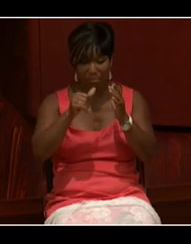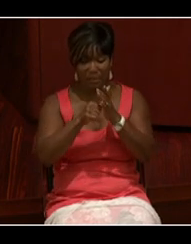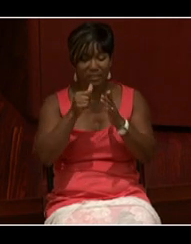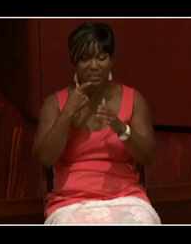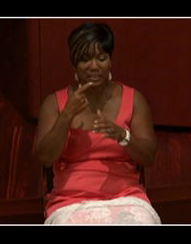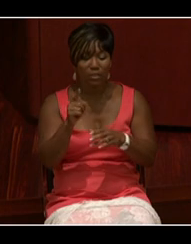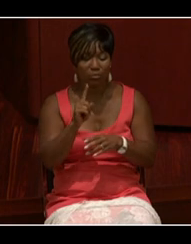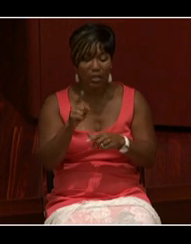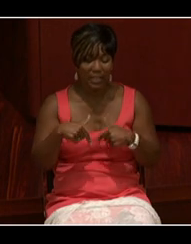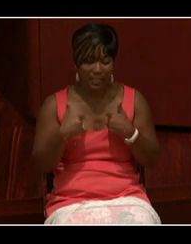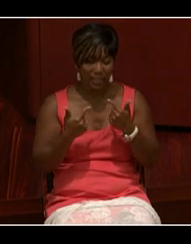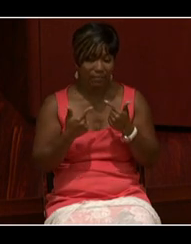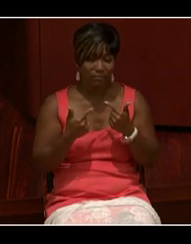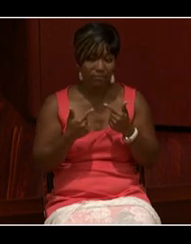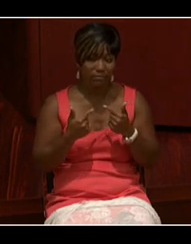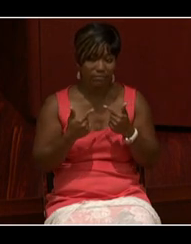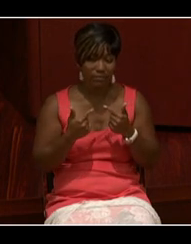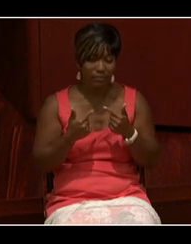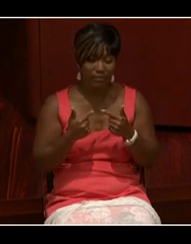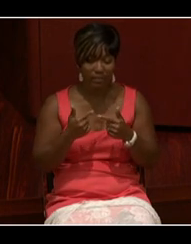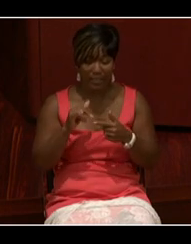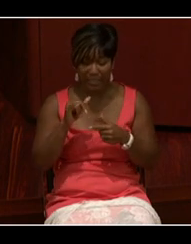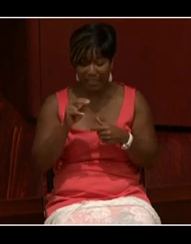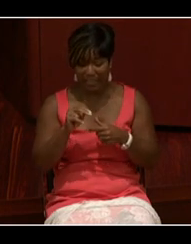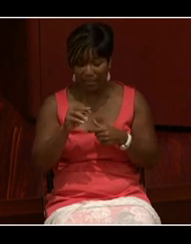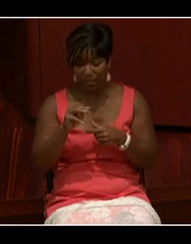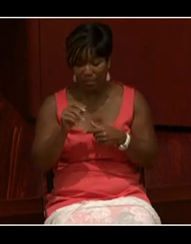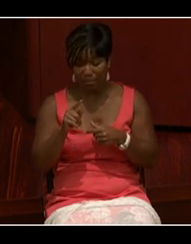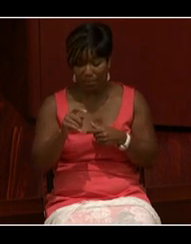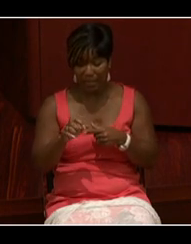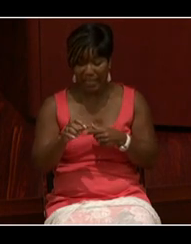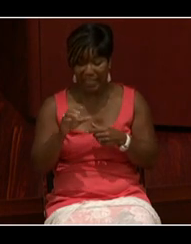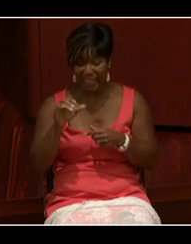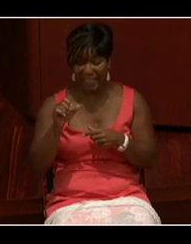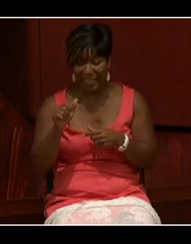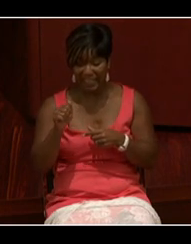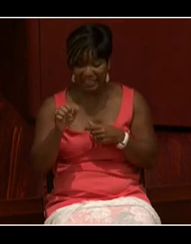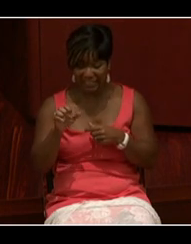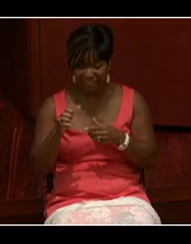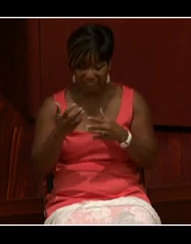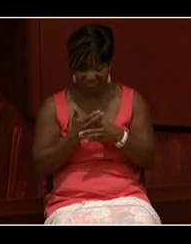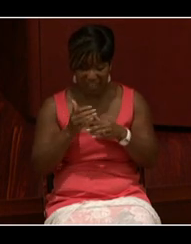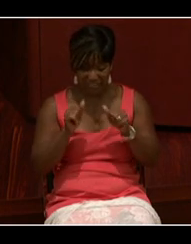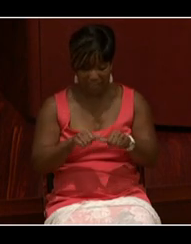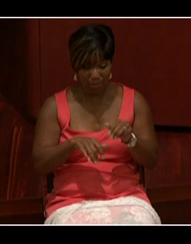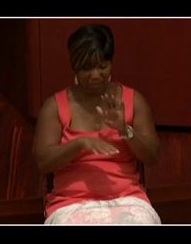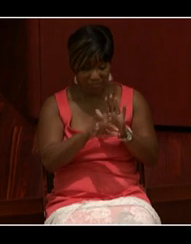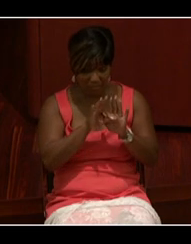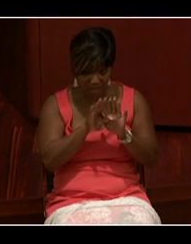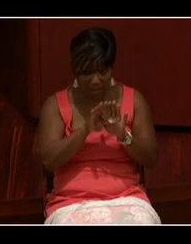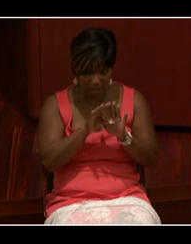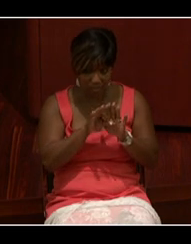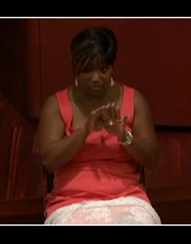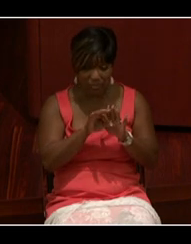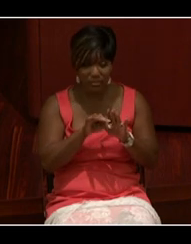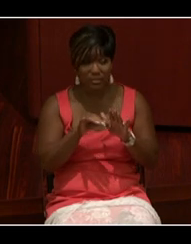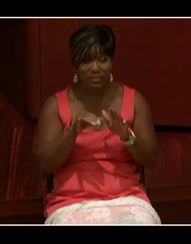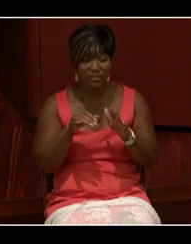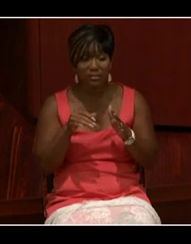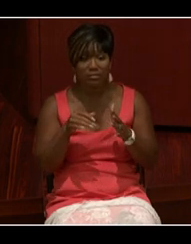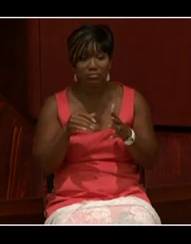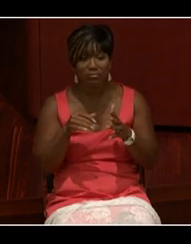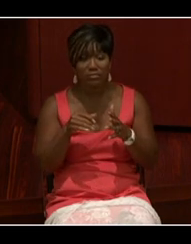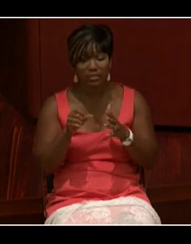lived. Inmate case files for state institutes normally can be found at either